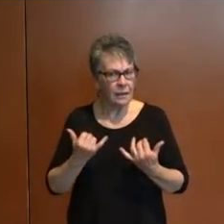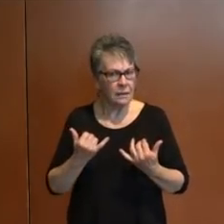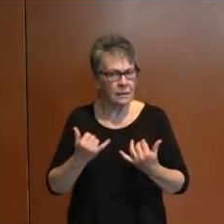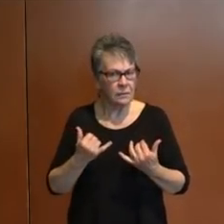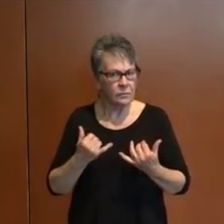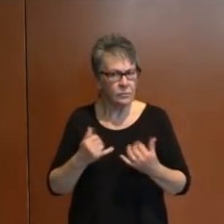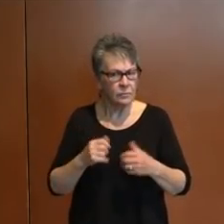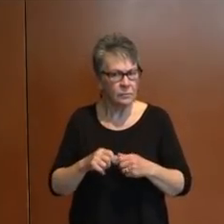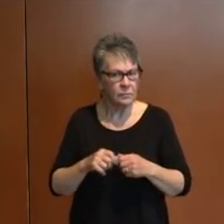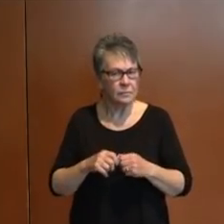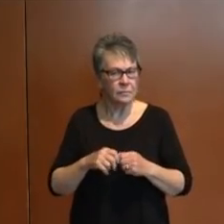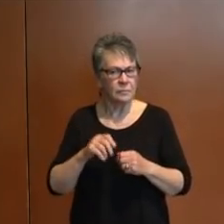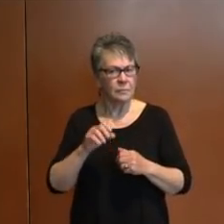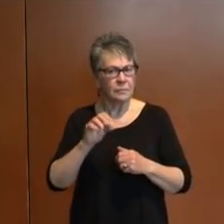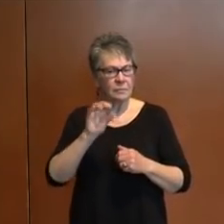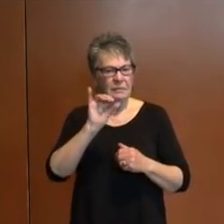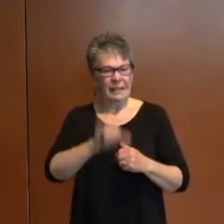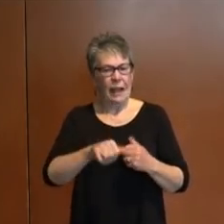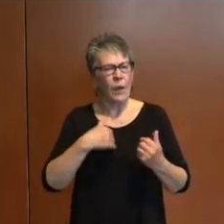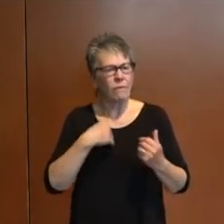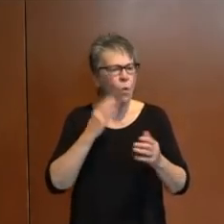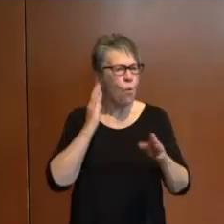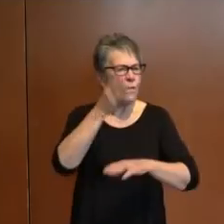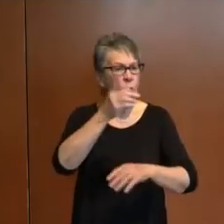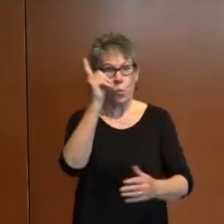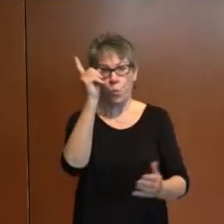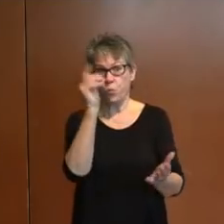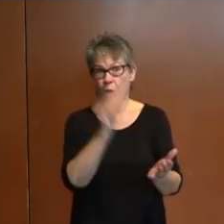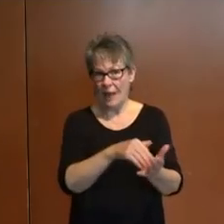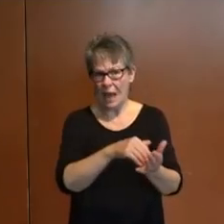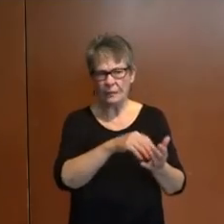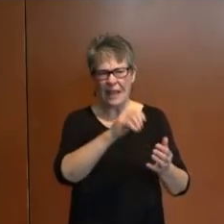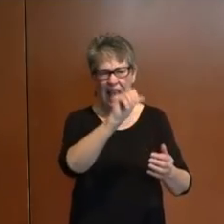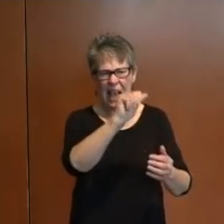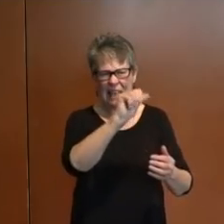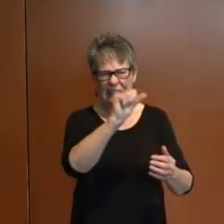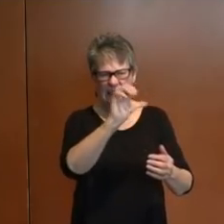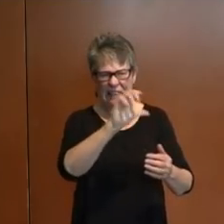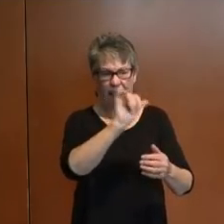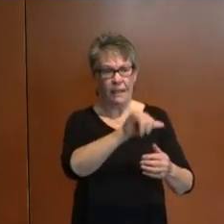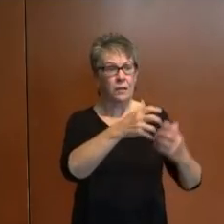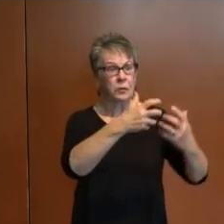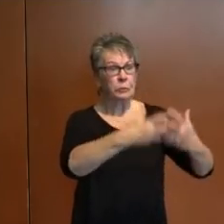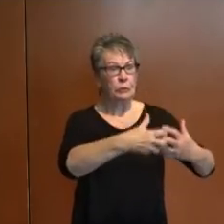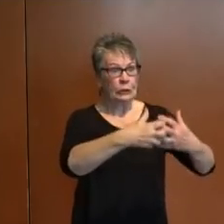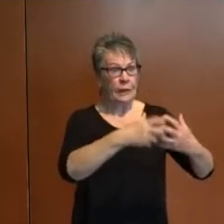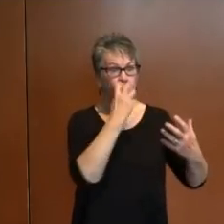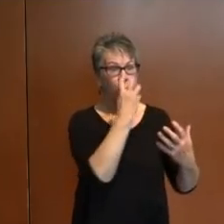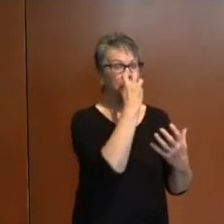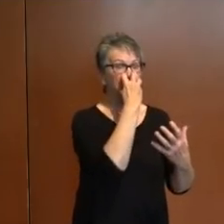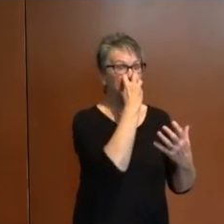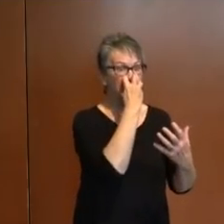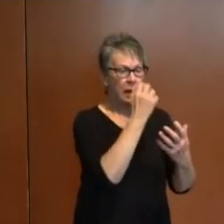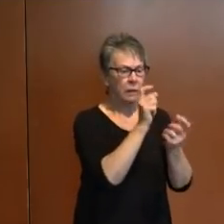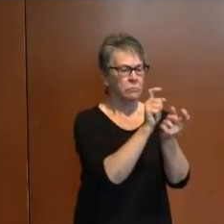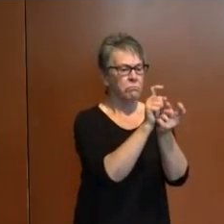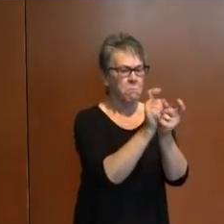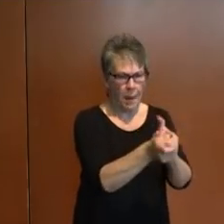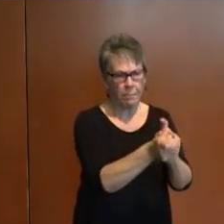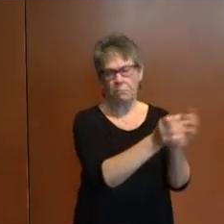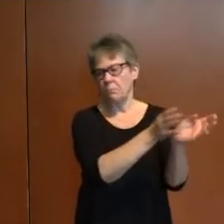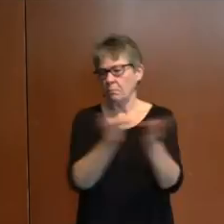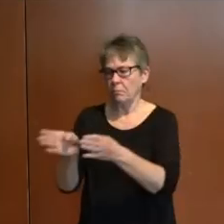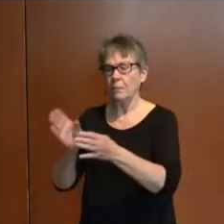ASCs in the state. So we're doing absolutely everything. The bioethical decision-making model, I have not seen it. It was done by